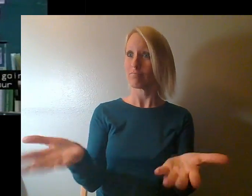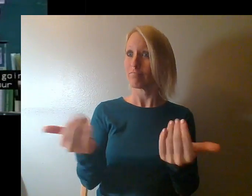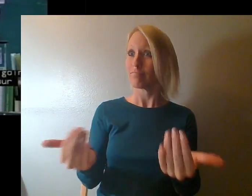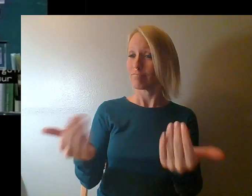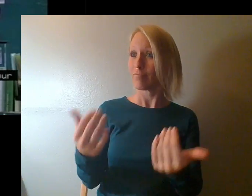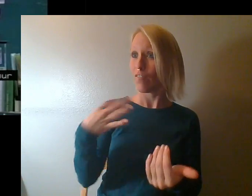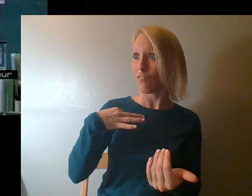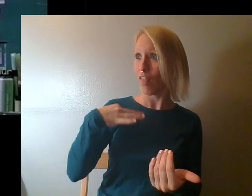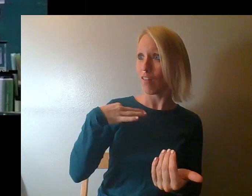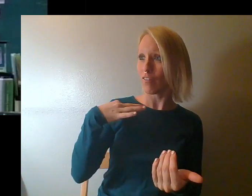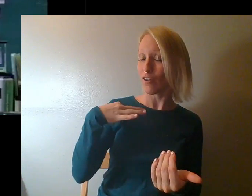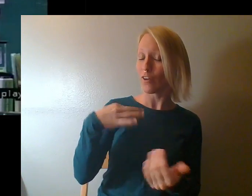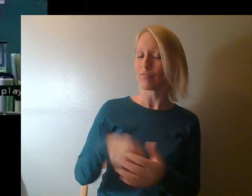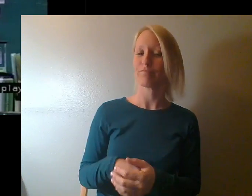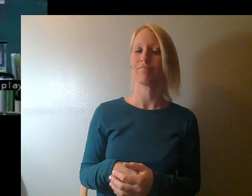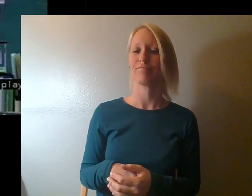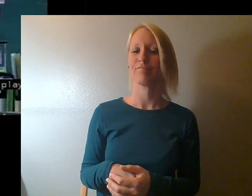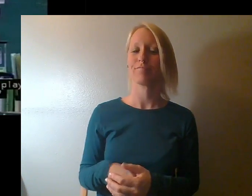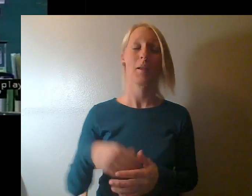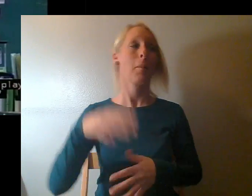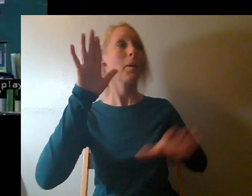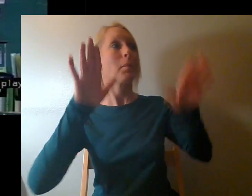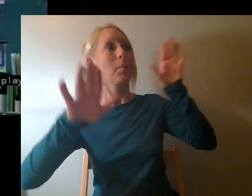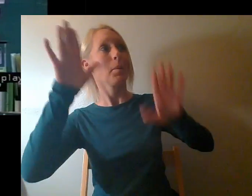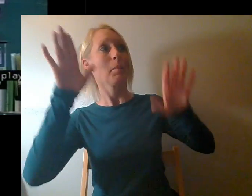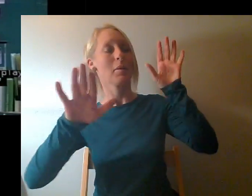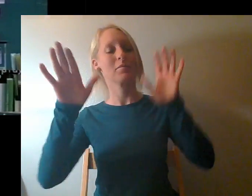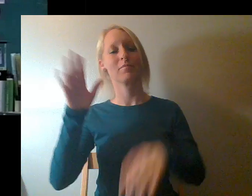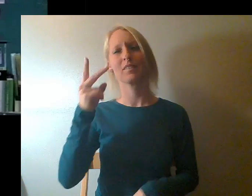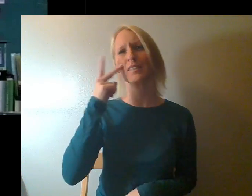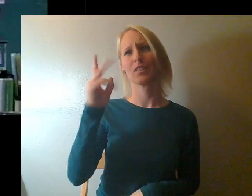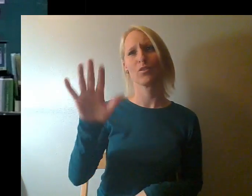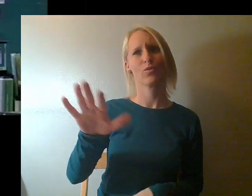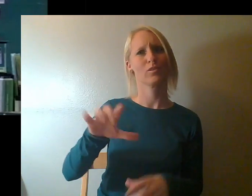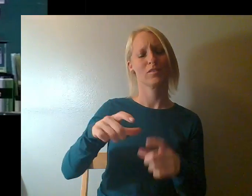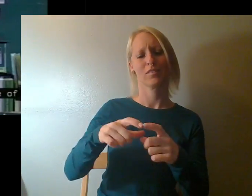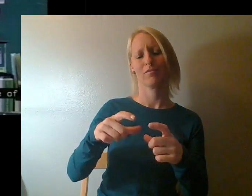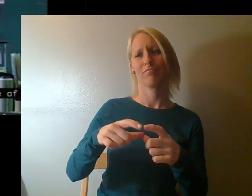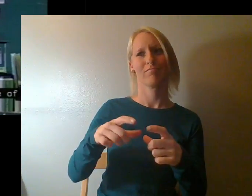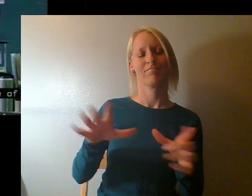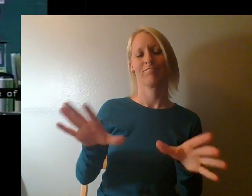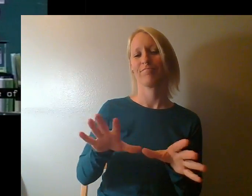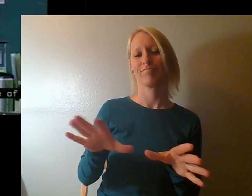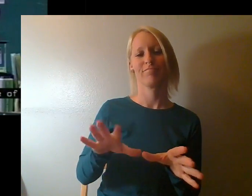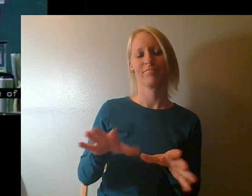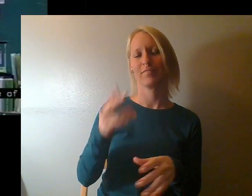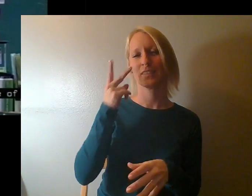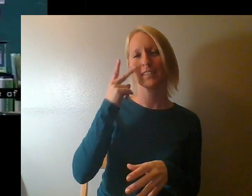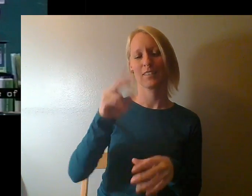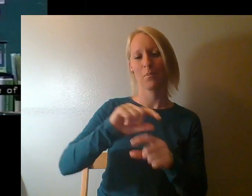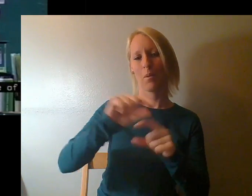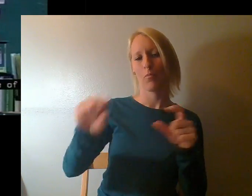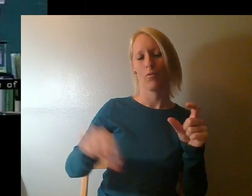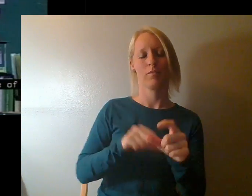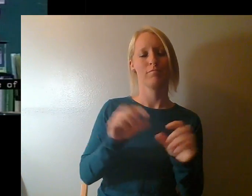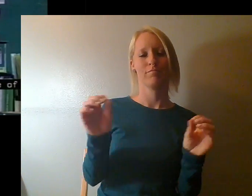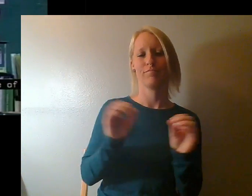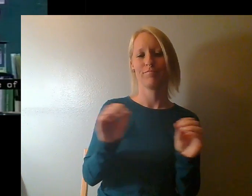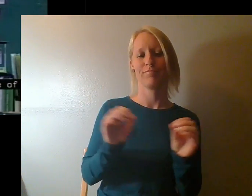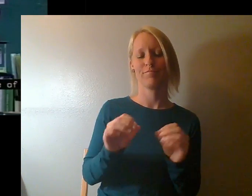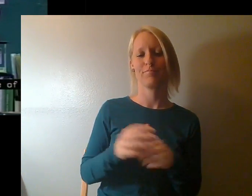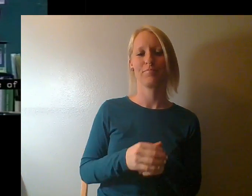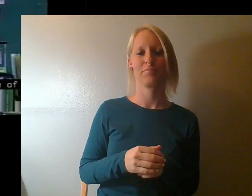No. Okay, are we going to be able to play with any of your membranes? No. So, how about if I used one of the larger